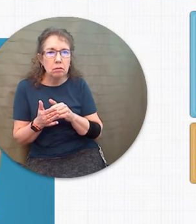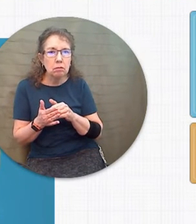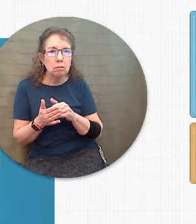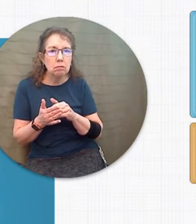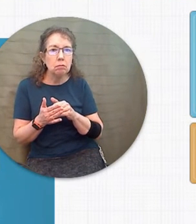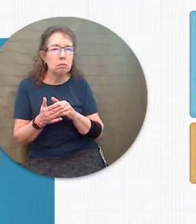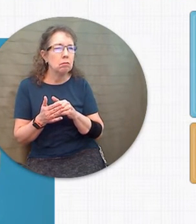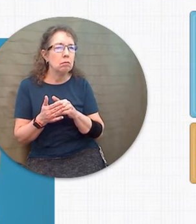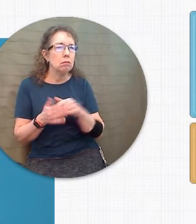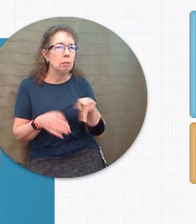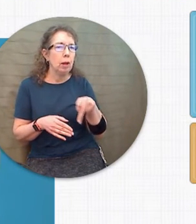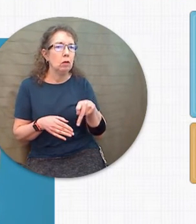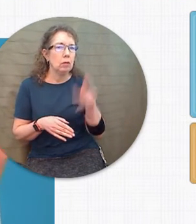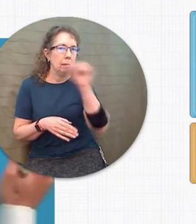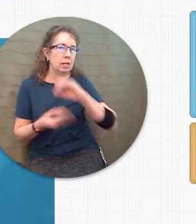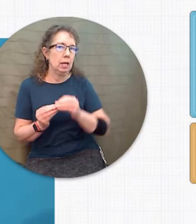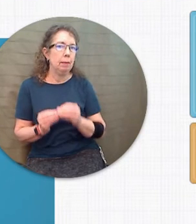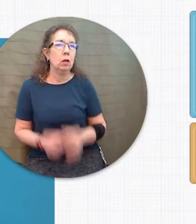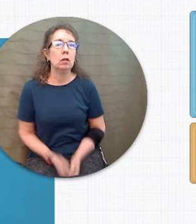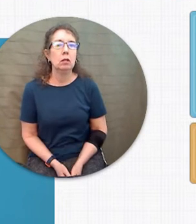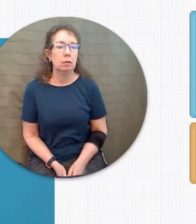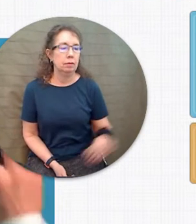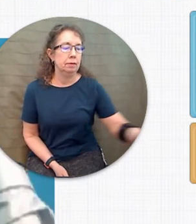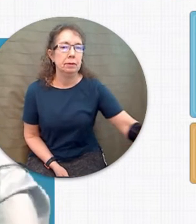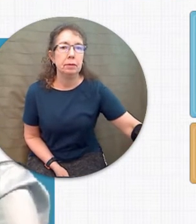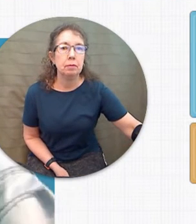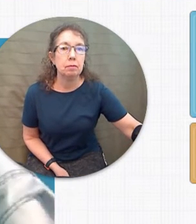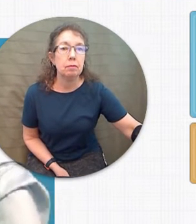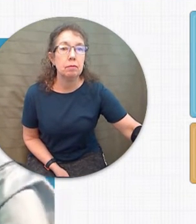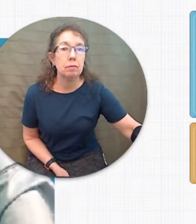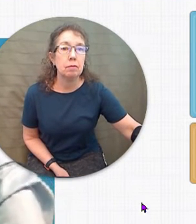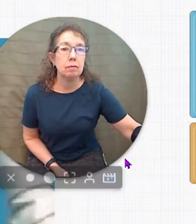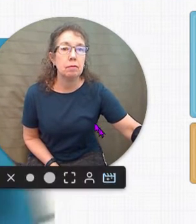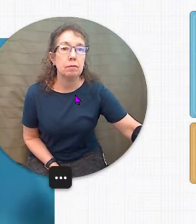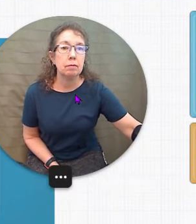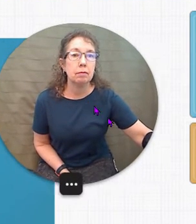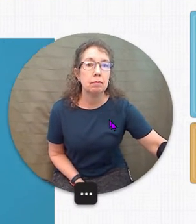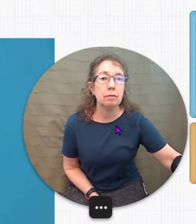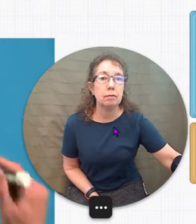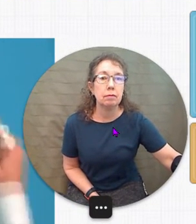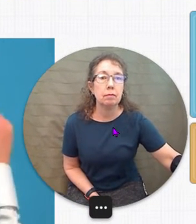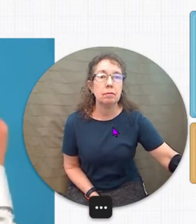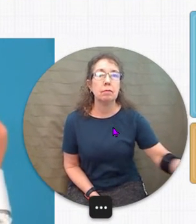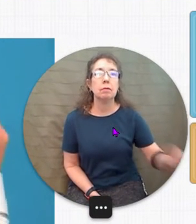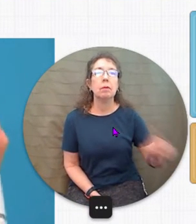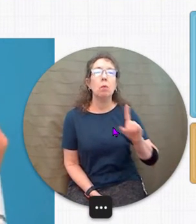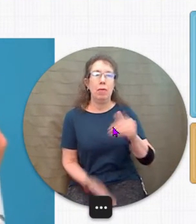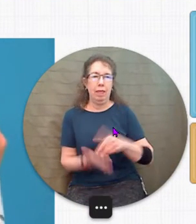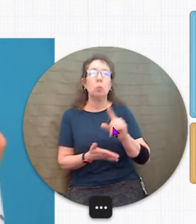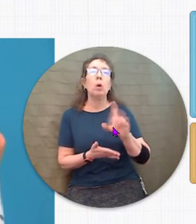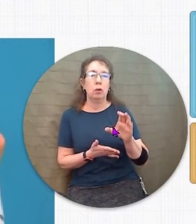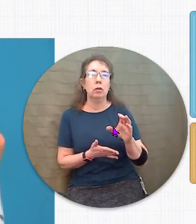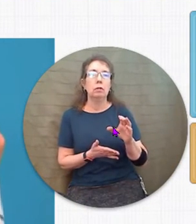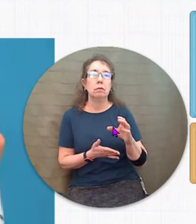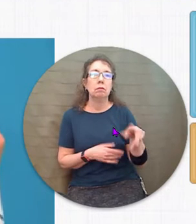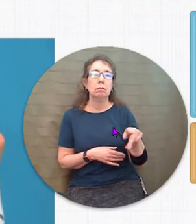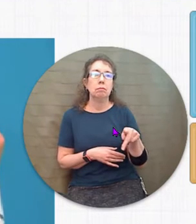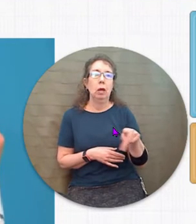pound, here, I'll draw this a little slower so you can maybe practice if you have a pencil. It's